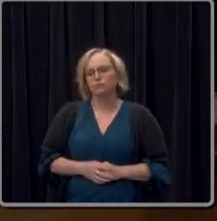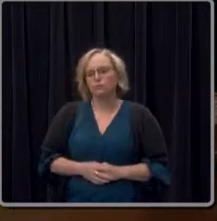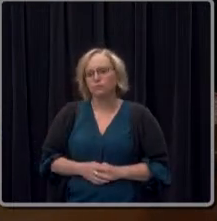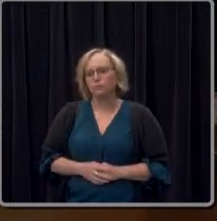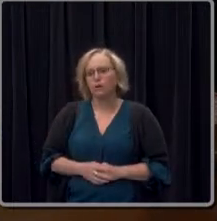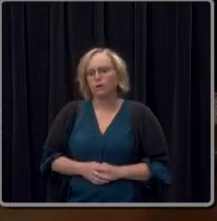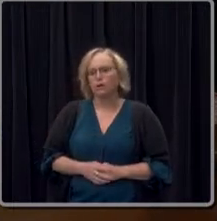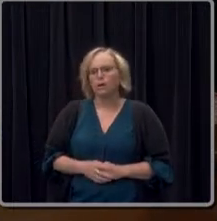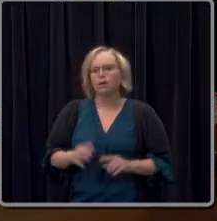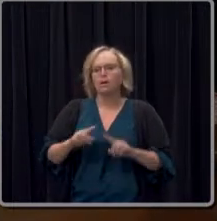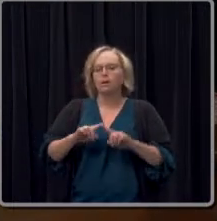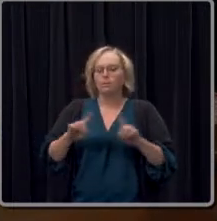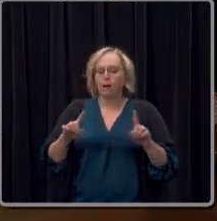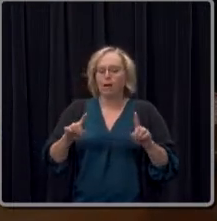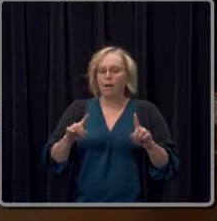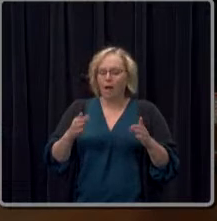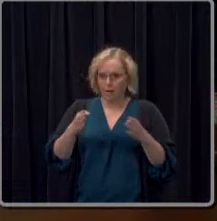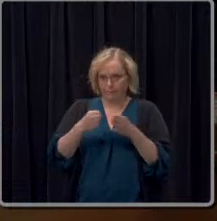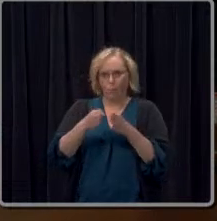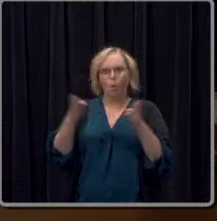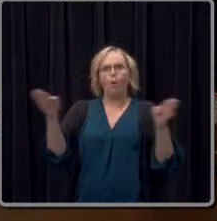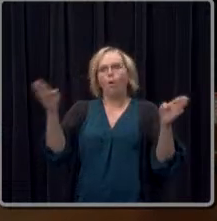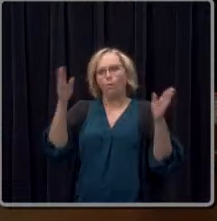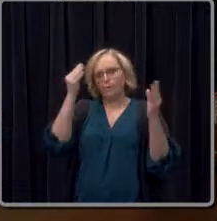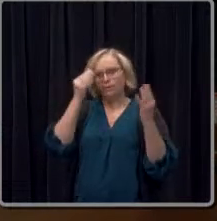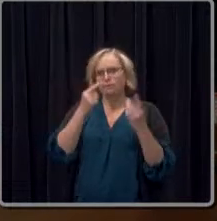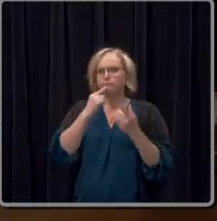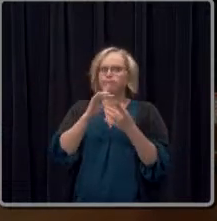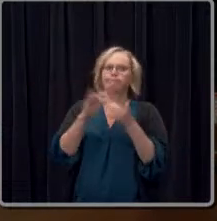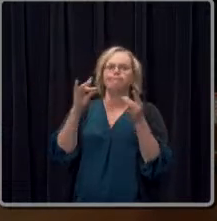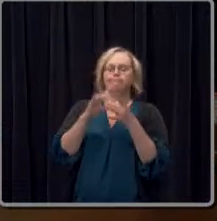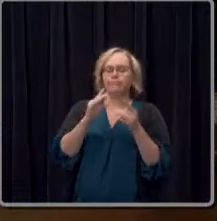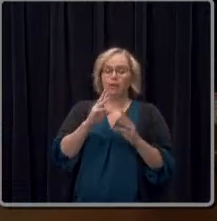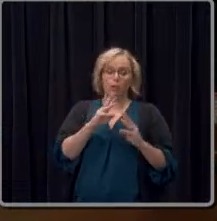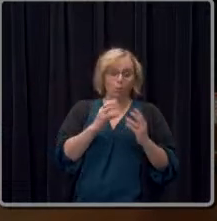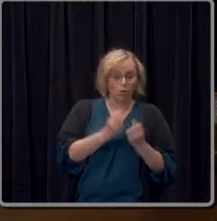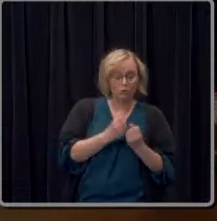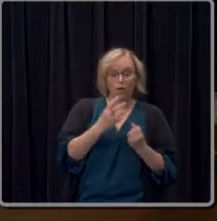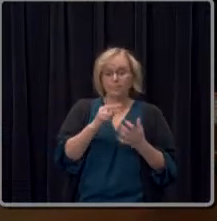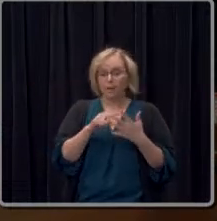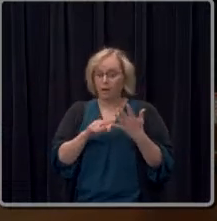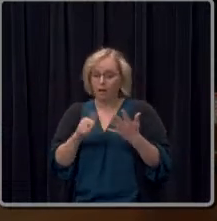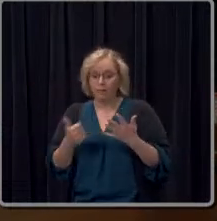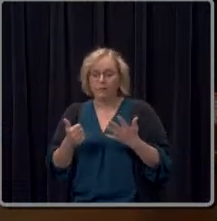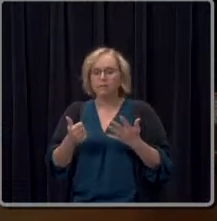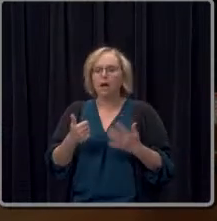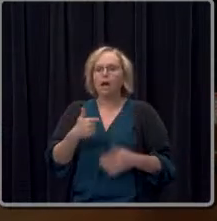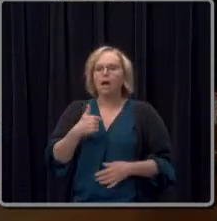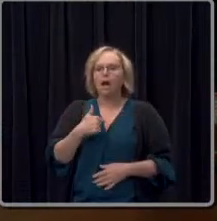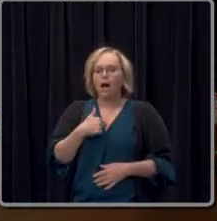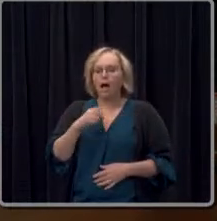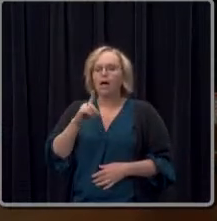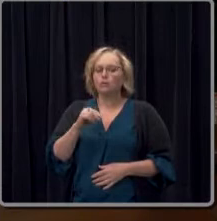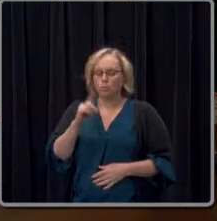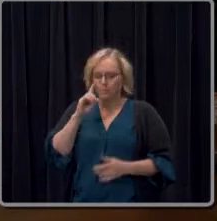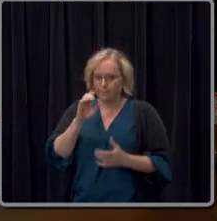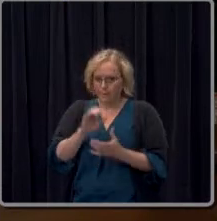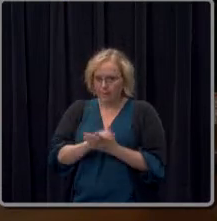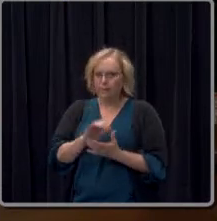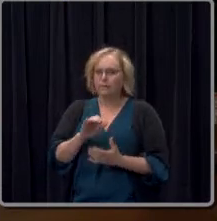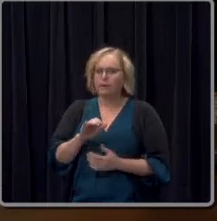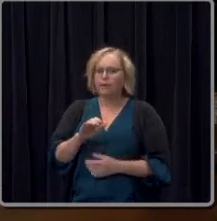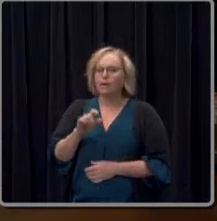But I have said openly in our workshop that we had and all throughout the time is that I do believe we need